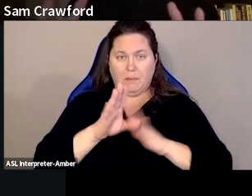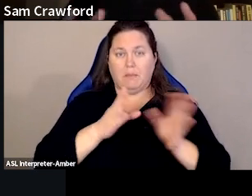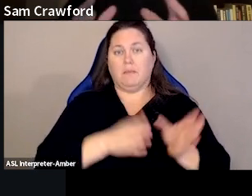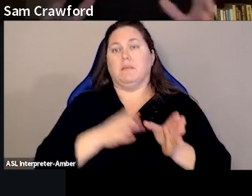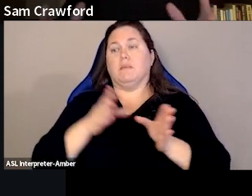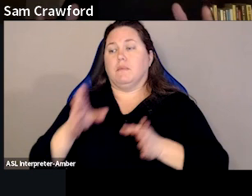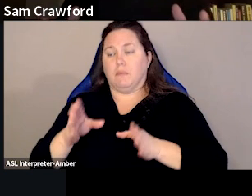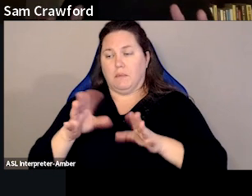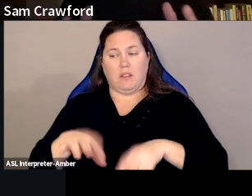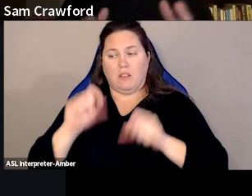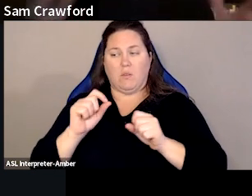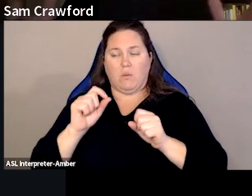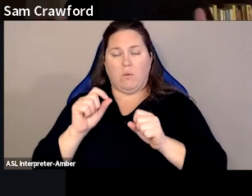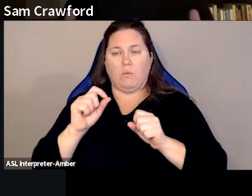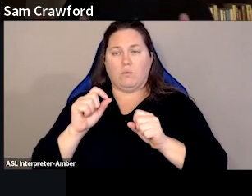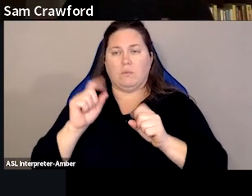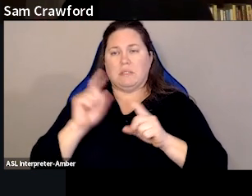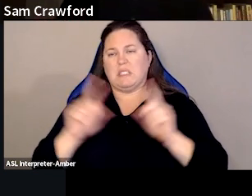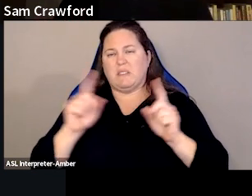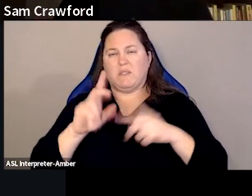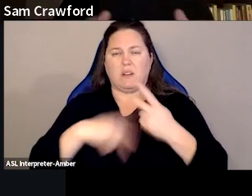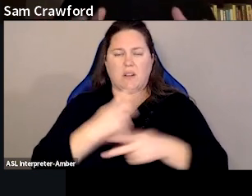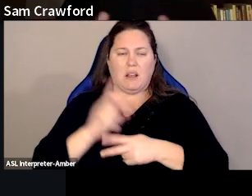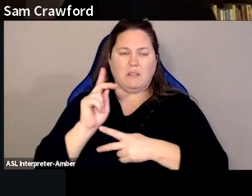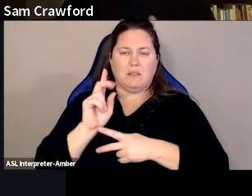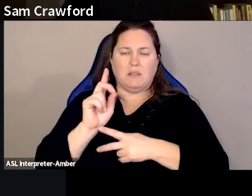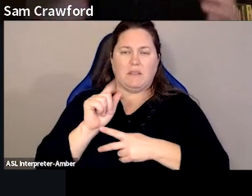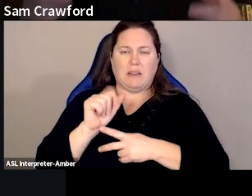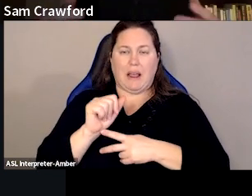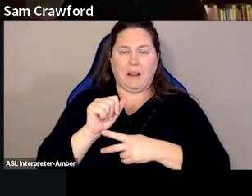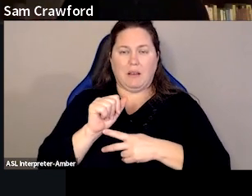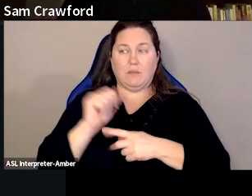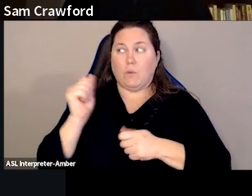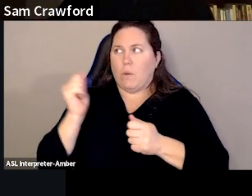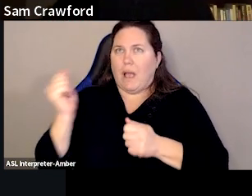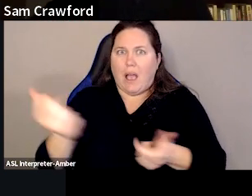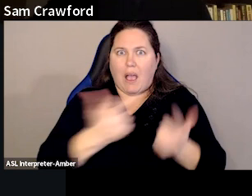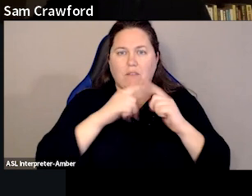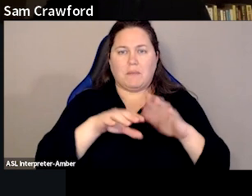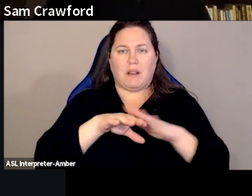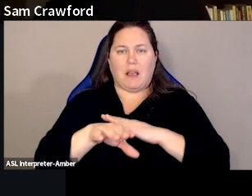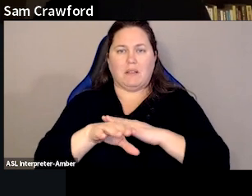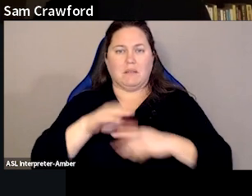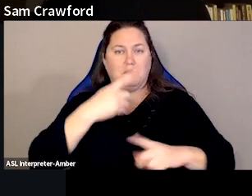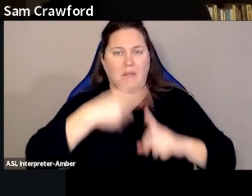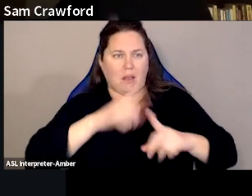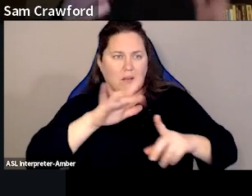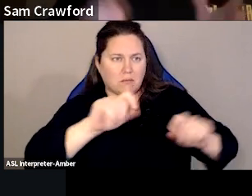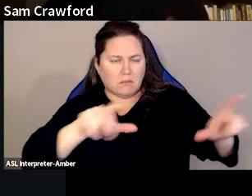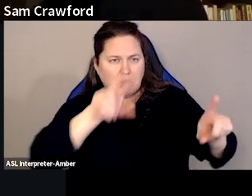host countless different types of data in a way that anyone can access and also make sense of. So the